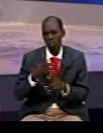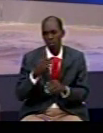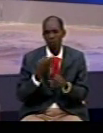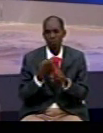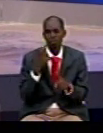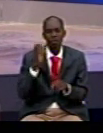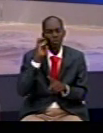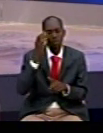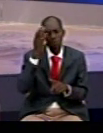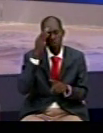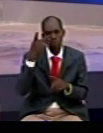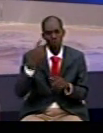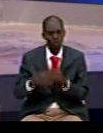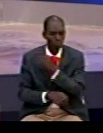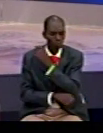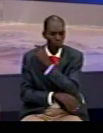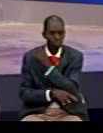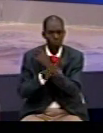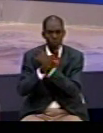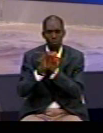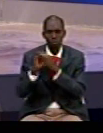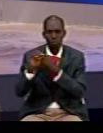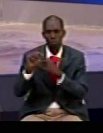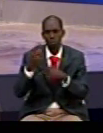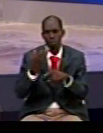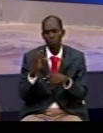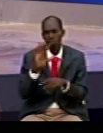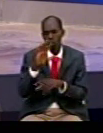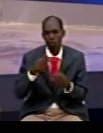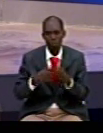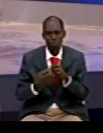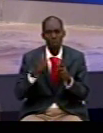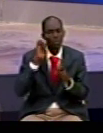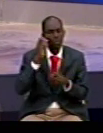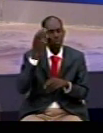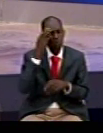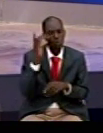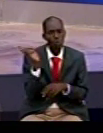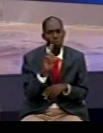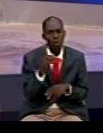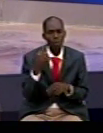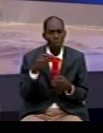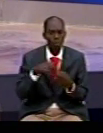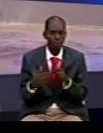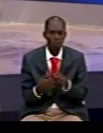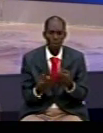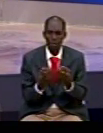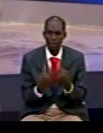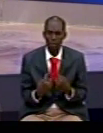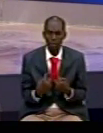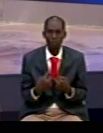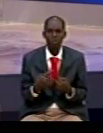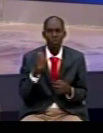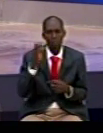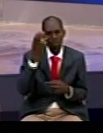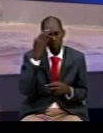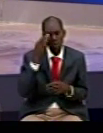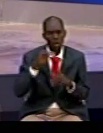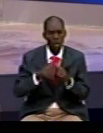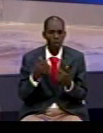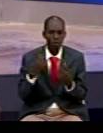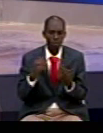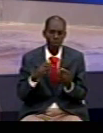the source of the problem. He knows how the problem came. And he knows how the problem will be taken